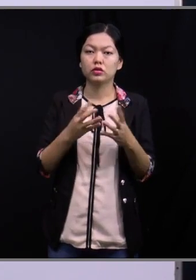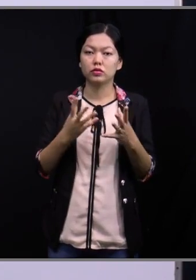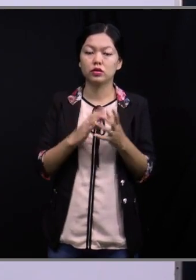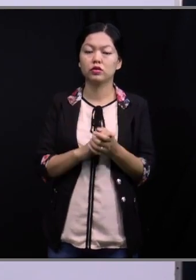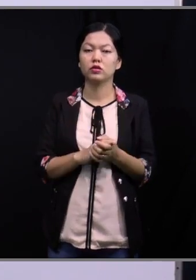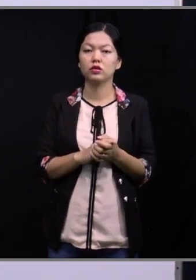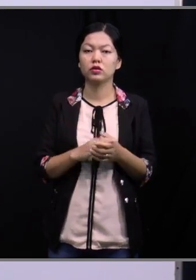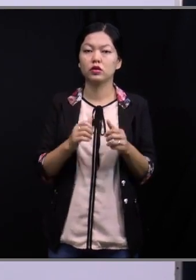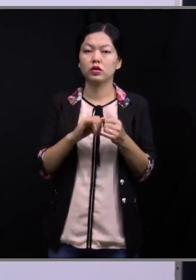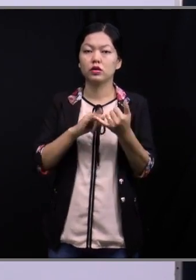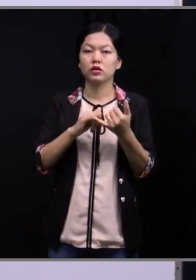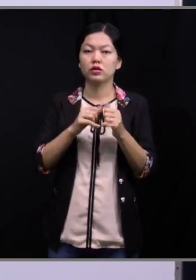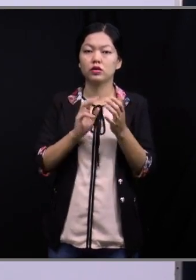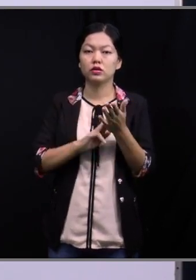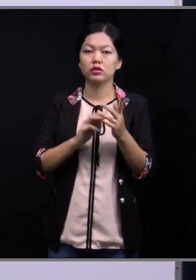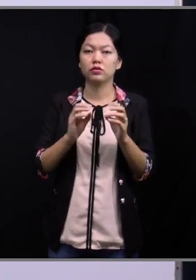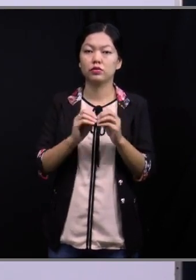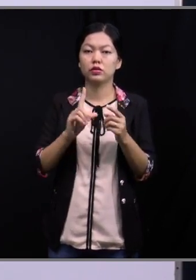families. Order consists of